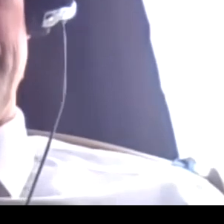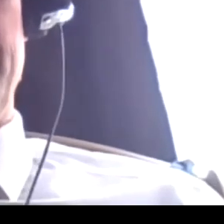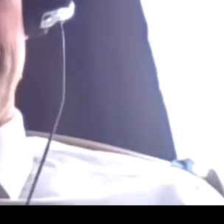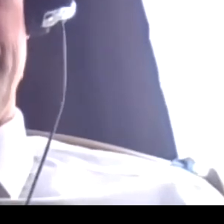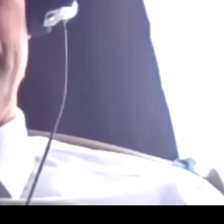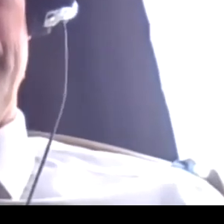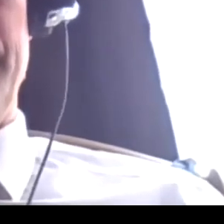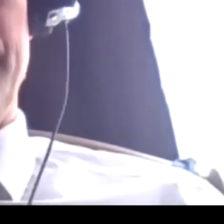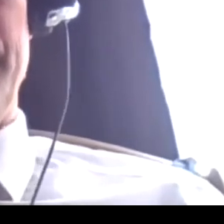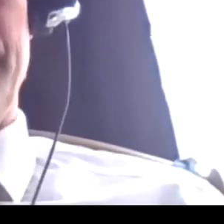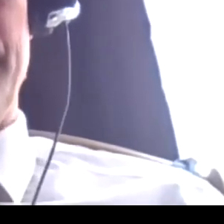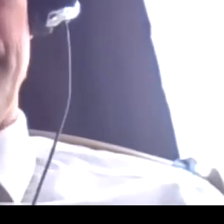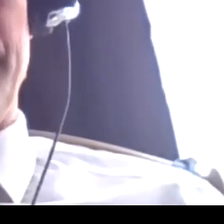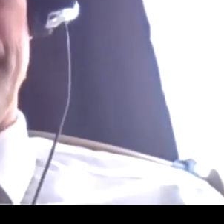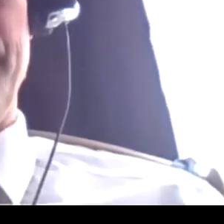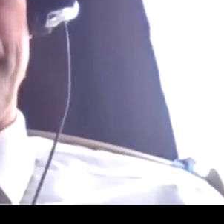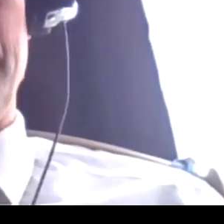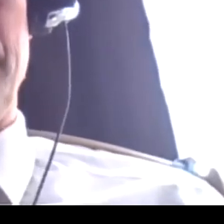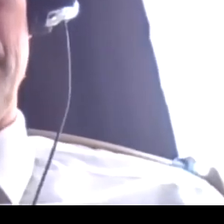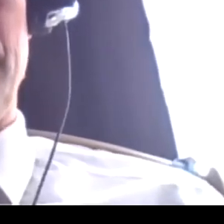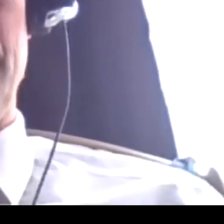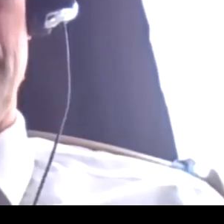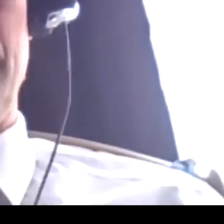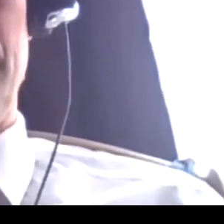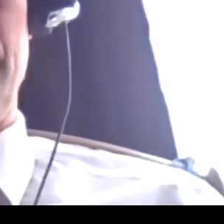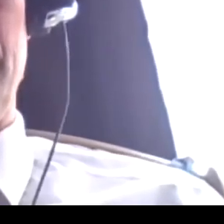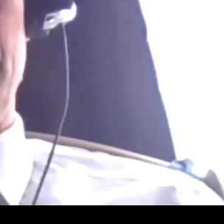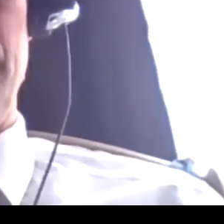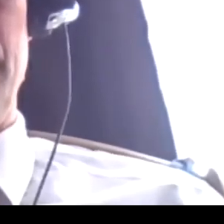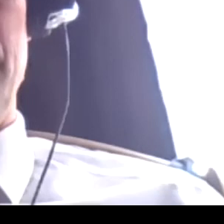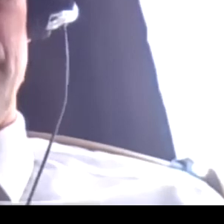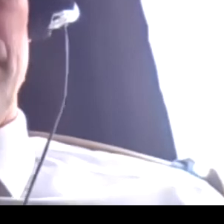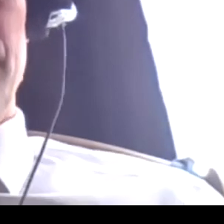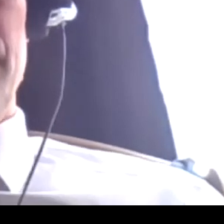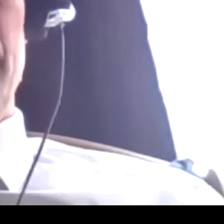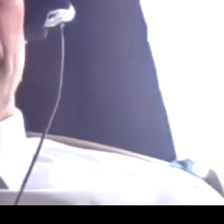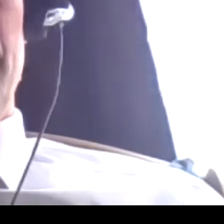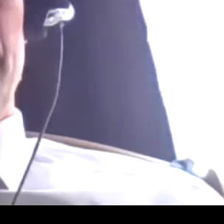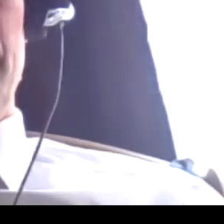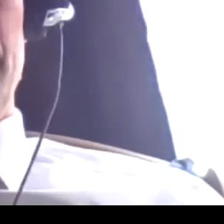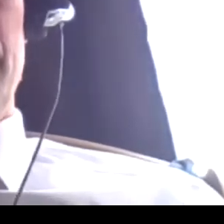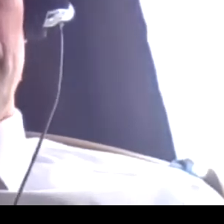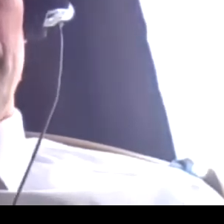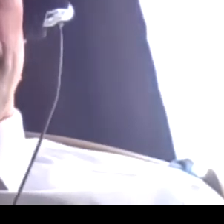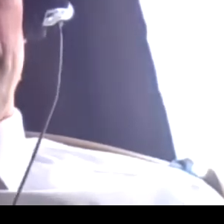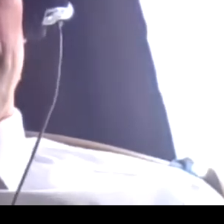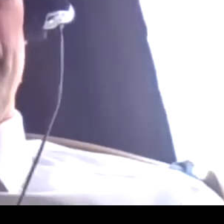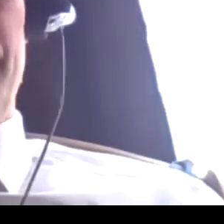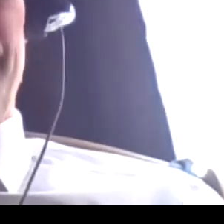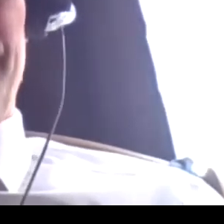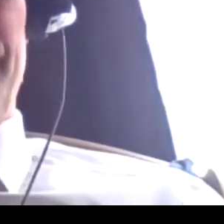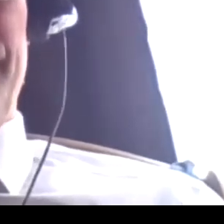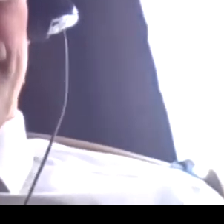well. I want to thank NIDILRR for their support over the years, and I guess I'll just stop there. Well, thank you,